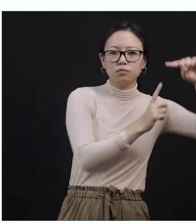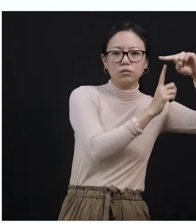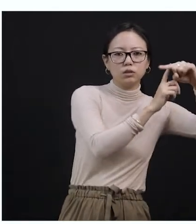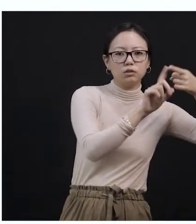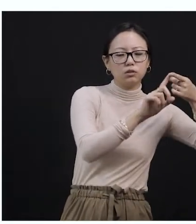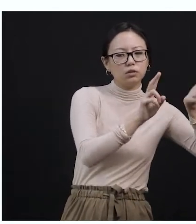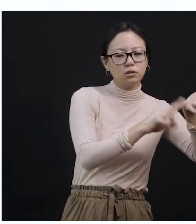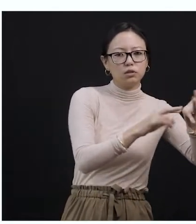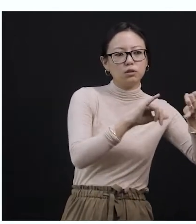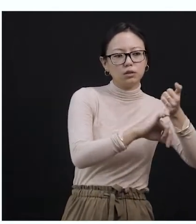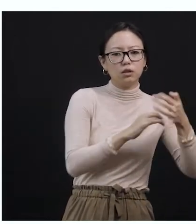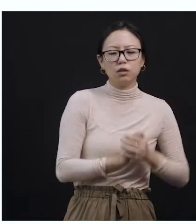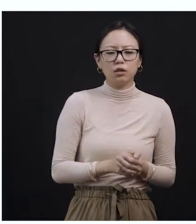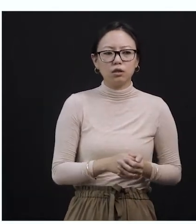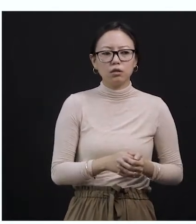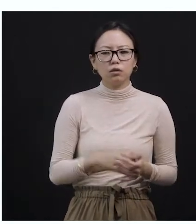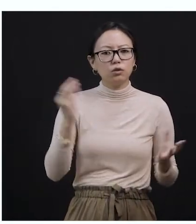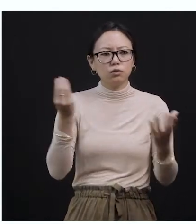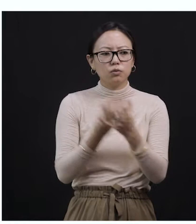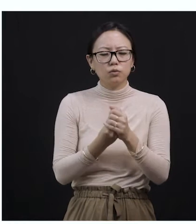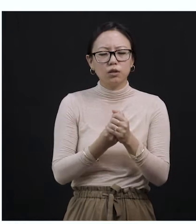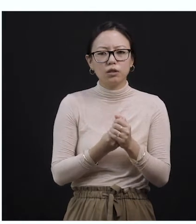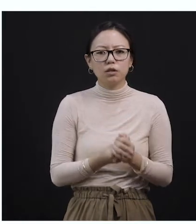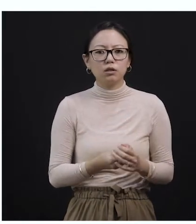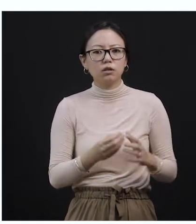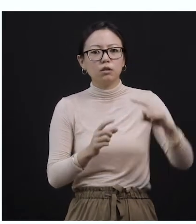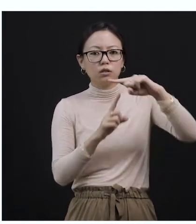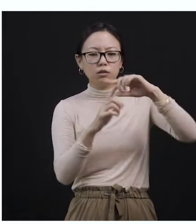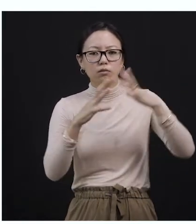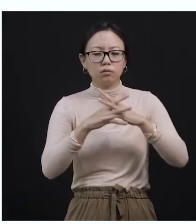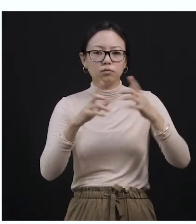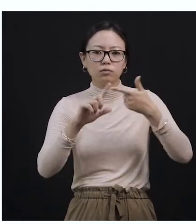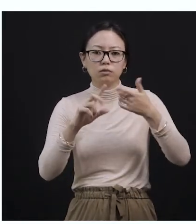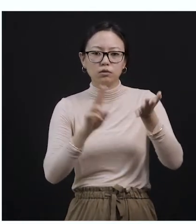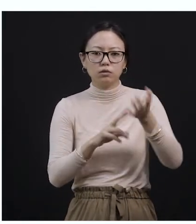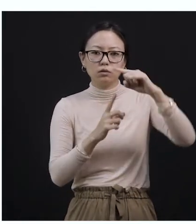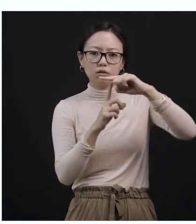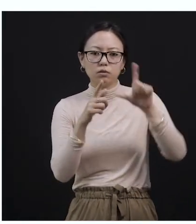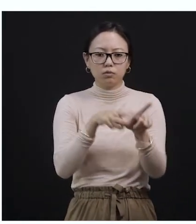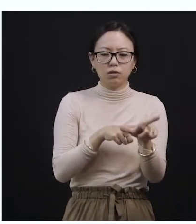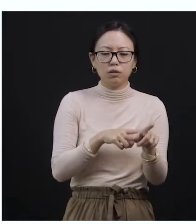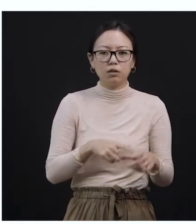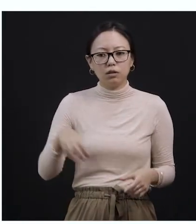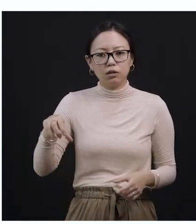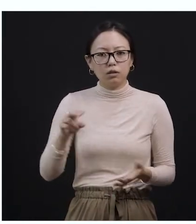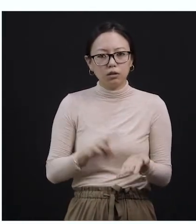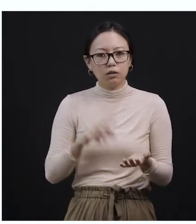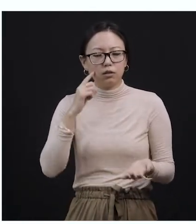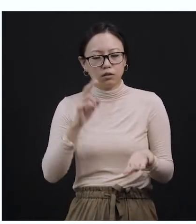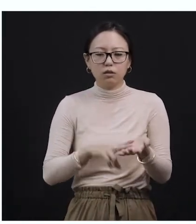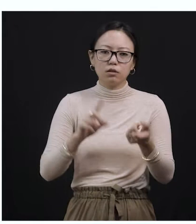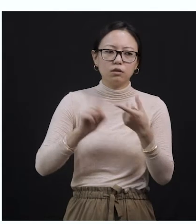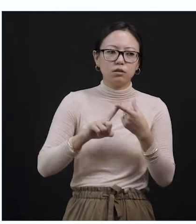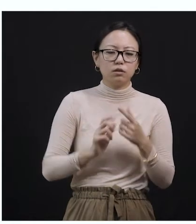put it in tens place. When we combine these two, we get 29. All right? And again,